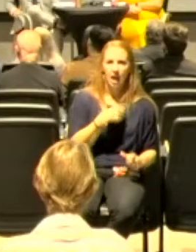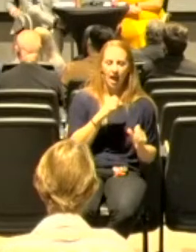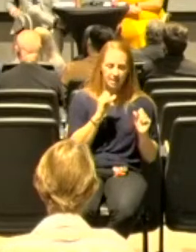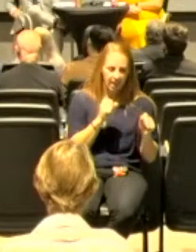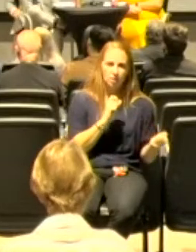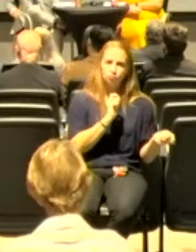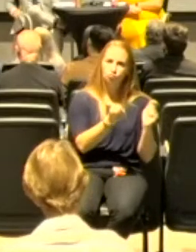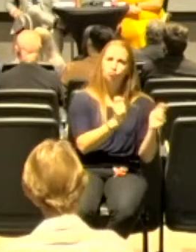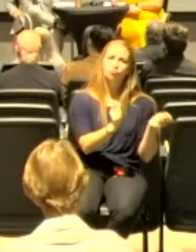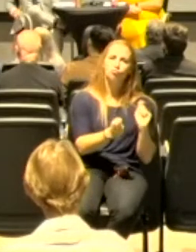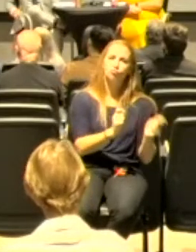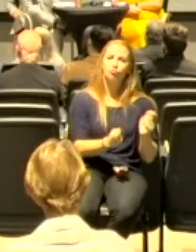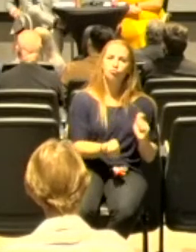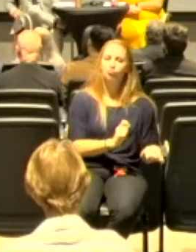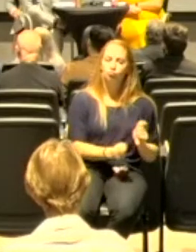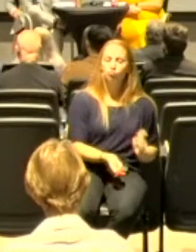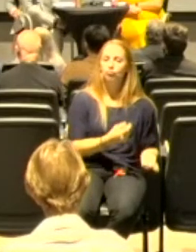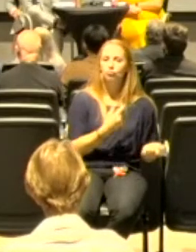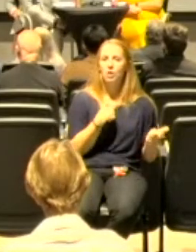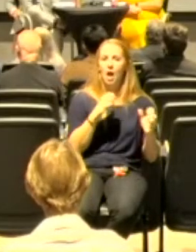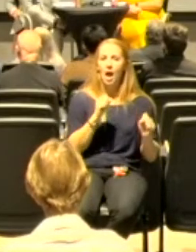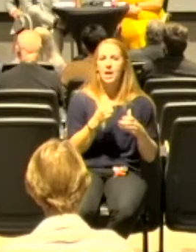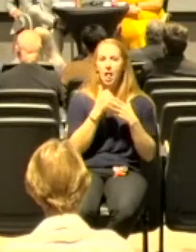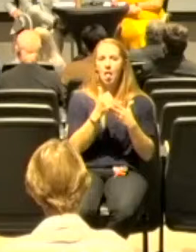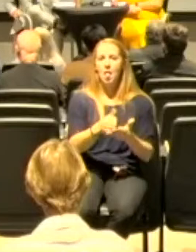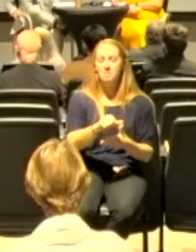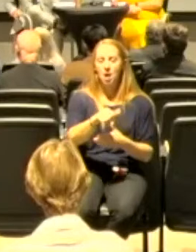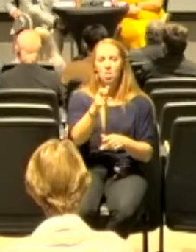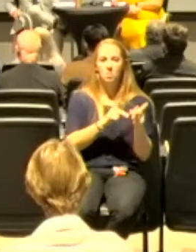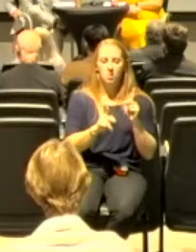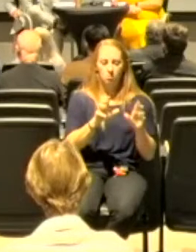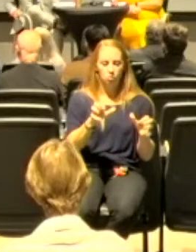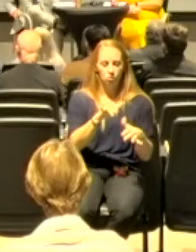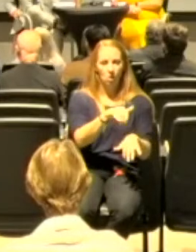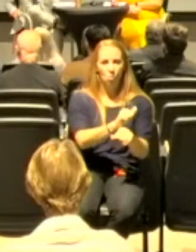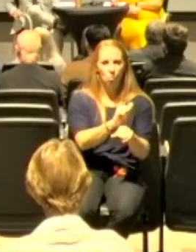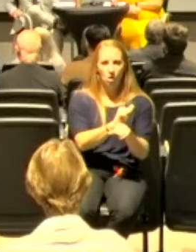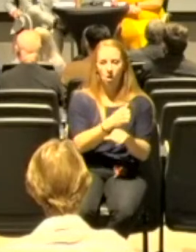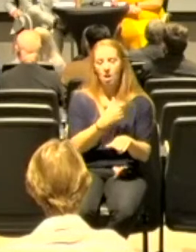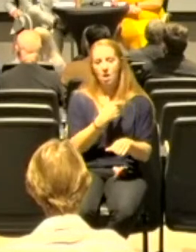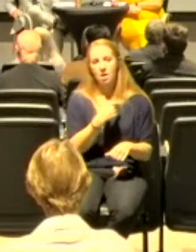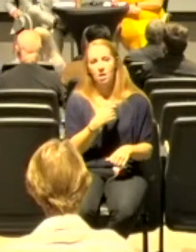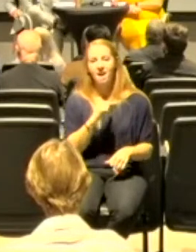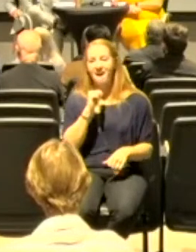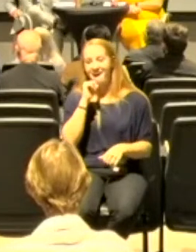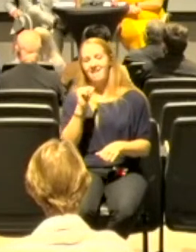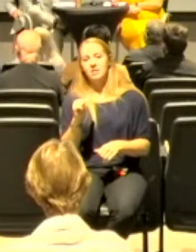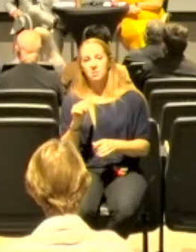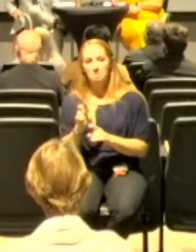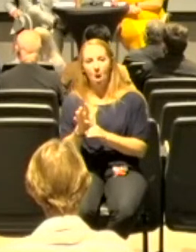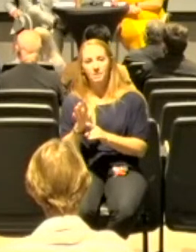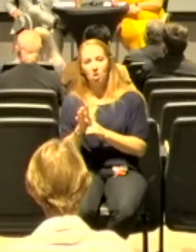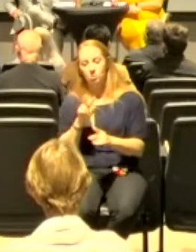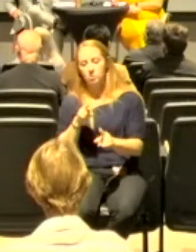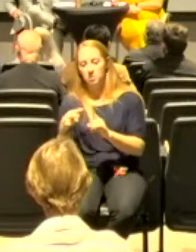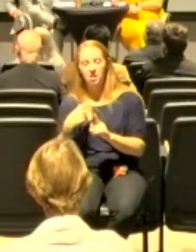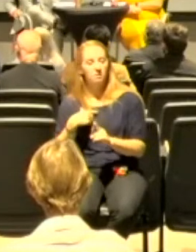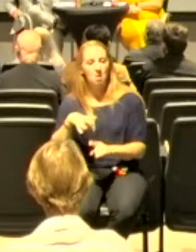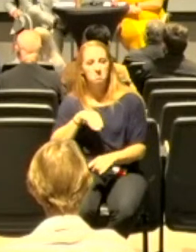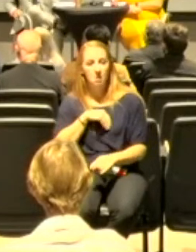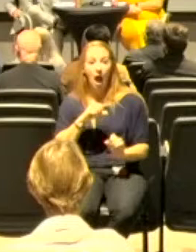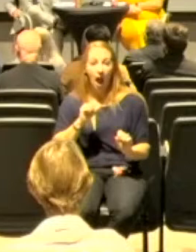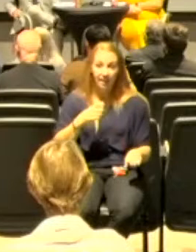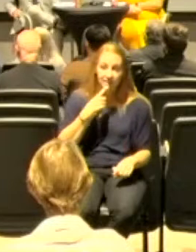questions. I can create space for other people to do that work. I can take unpopular positions when necessary. I can say